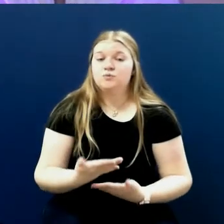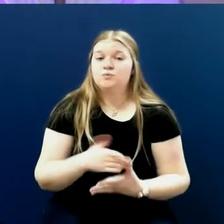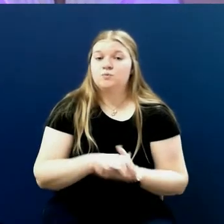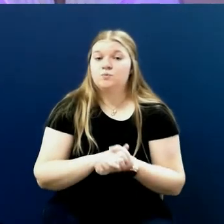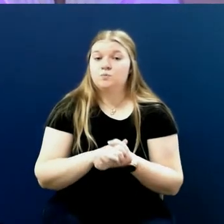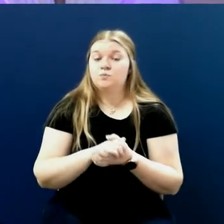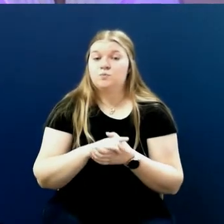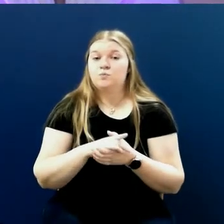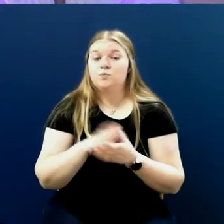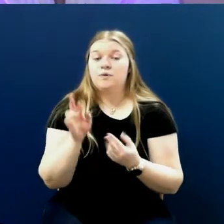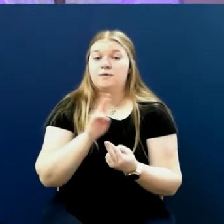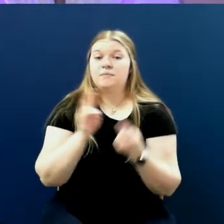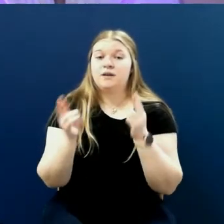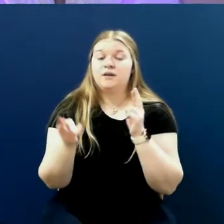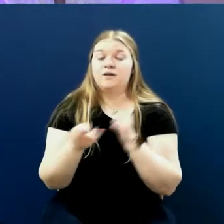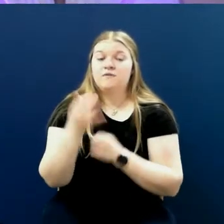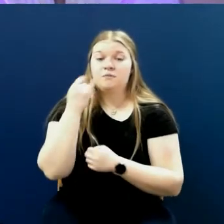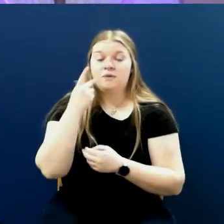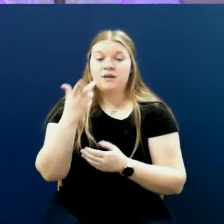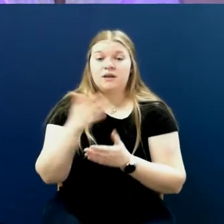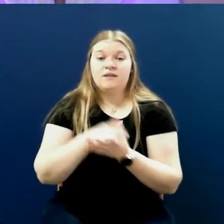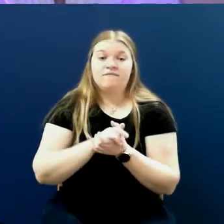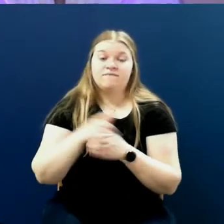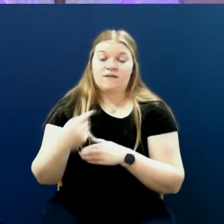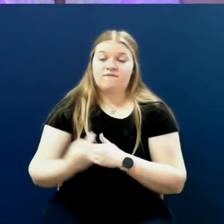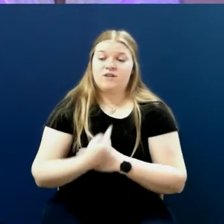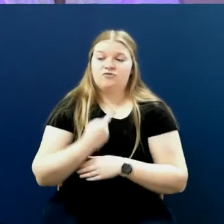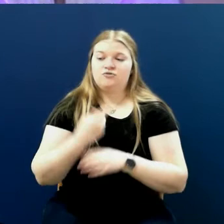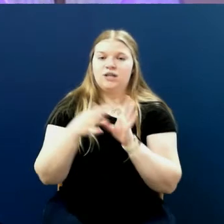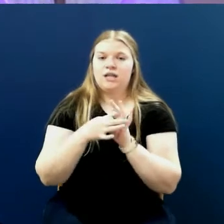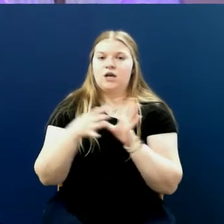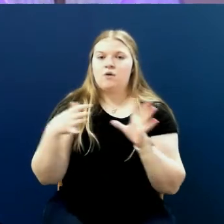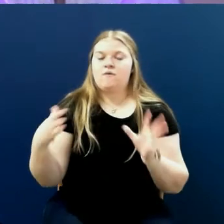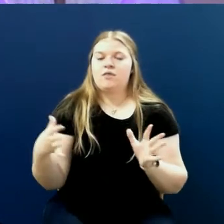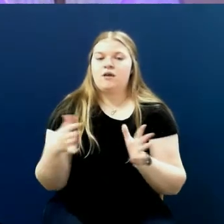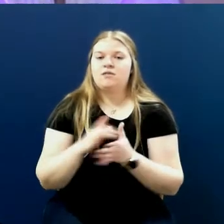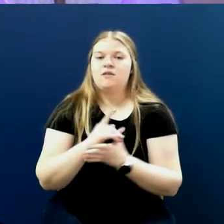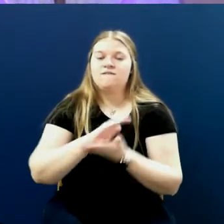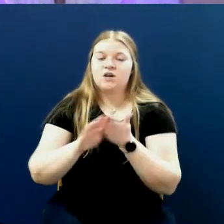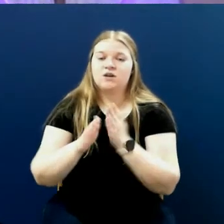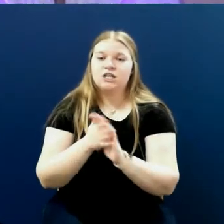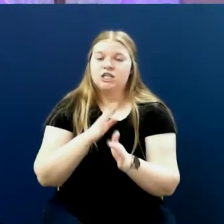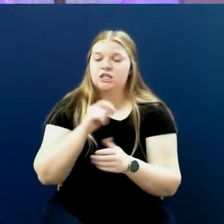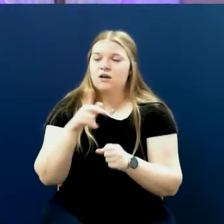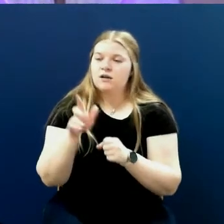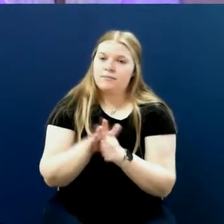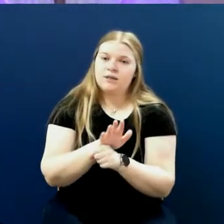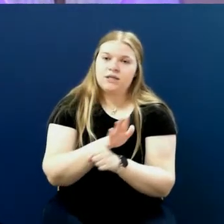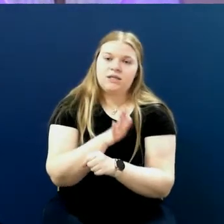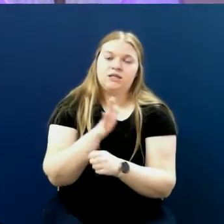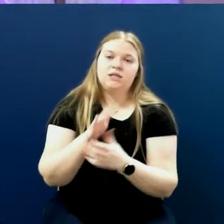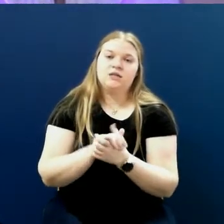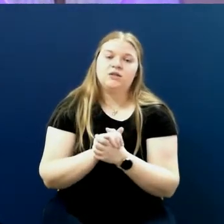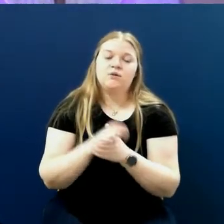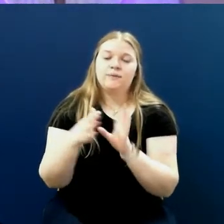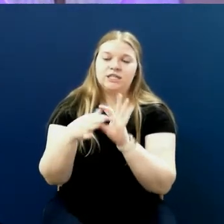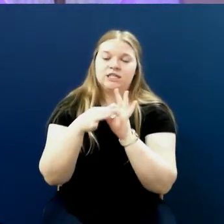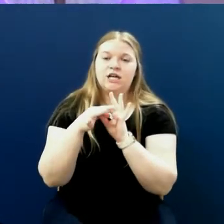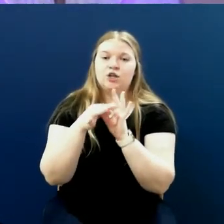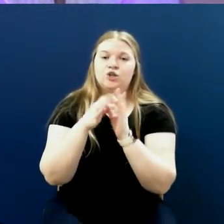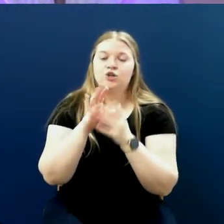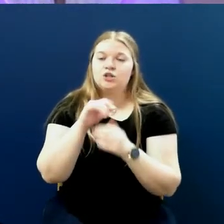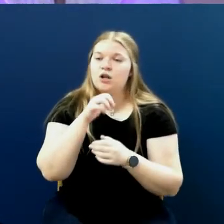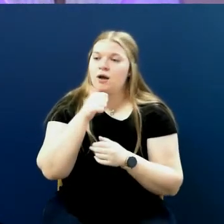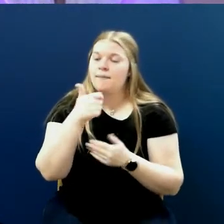if you have been offended, you need to still let go of that. Now, that forgiveness is not complete. The relationship is